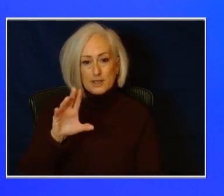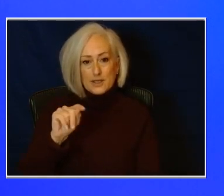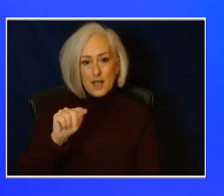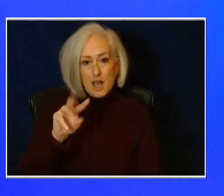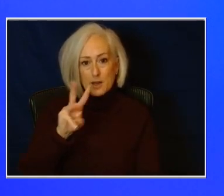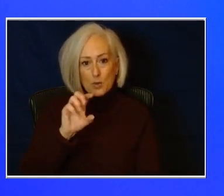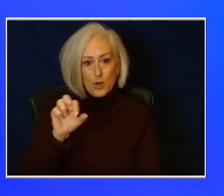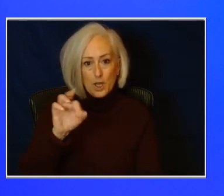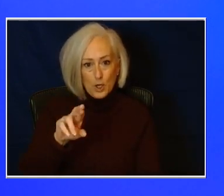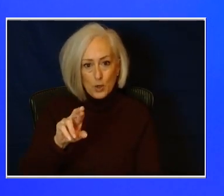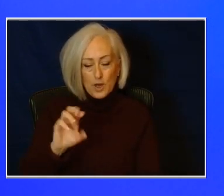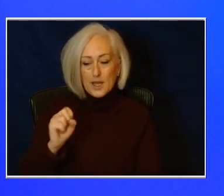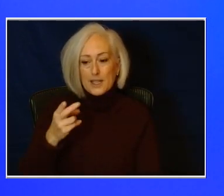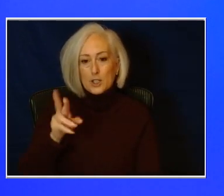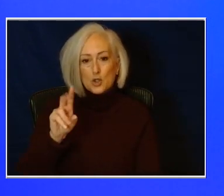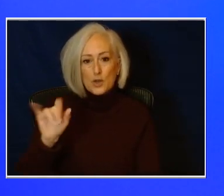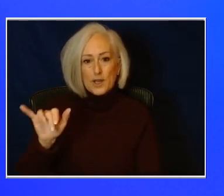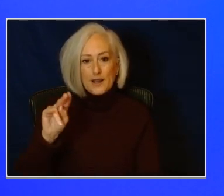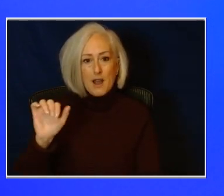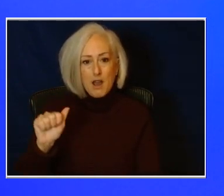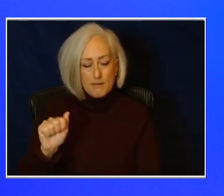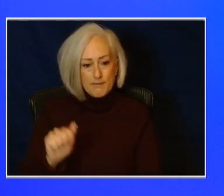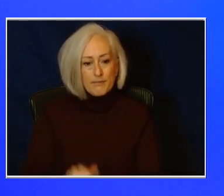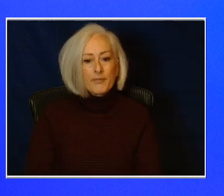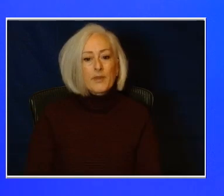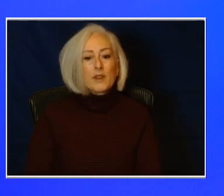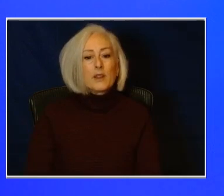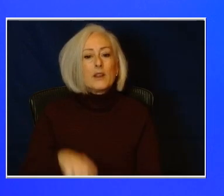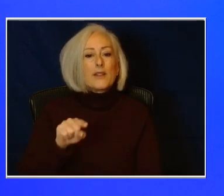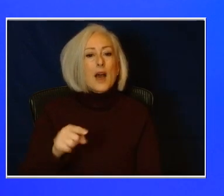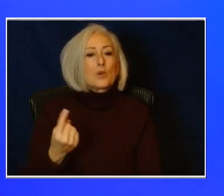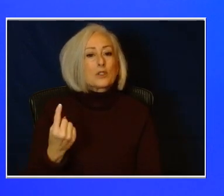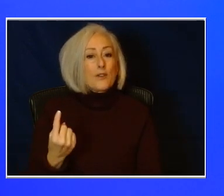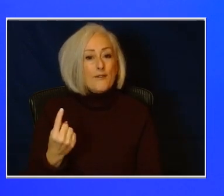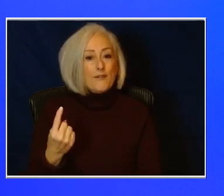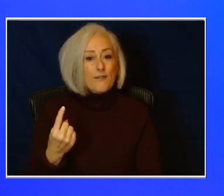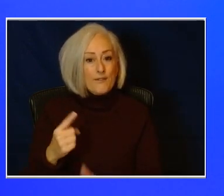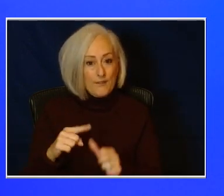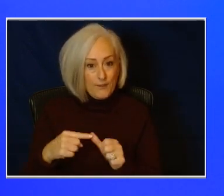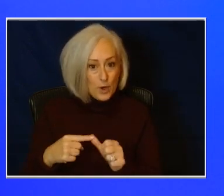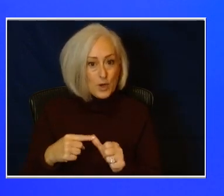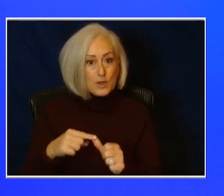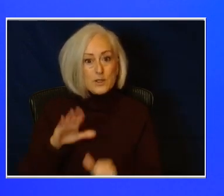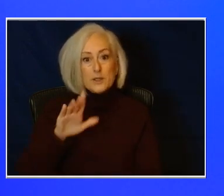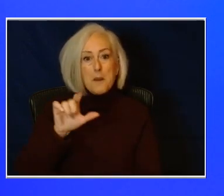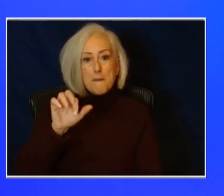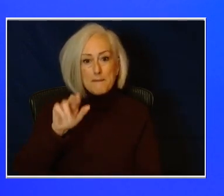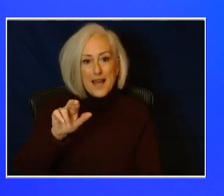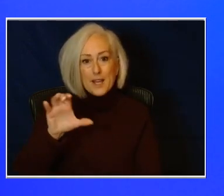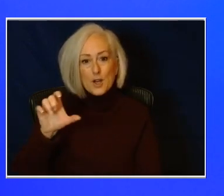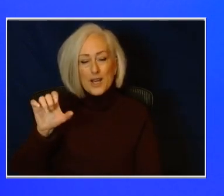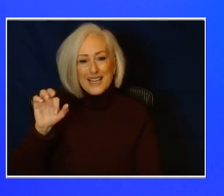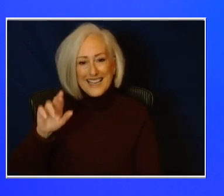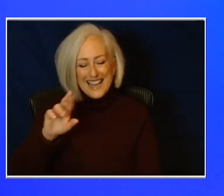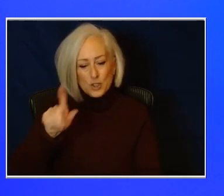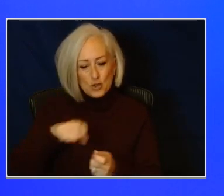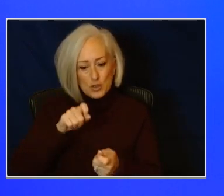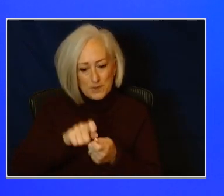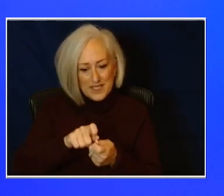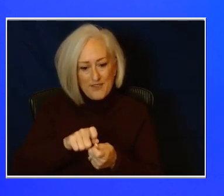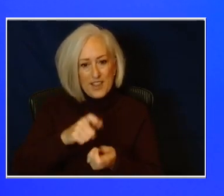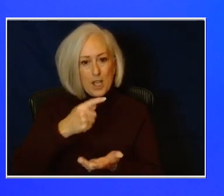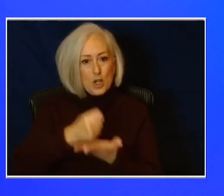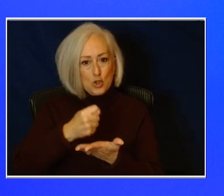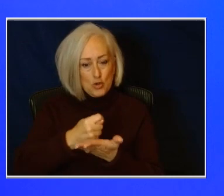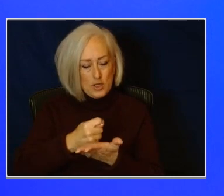Anant, and that's one of the first bladder cancer specific treatments that has been